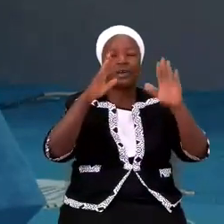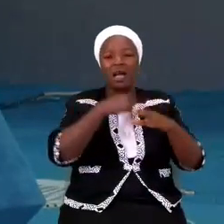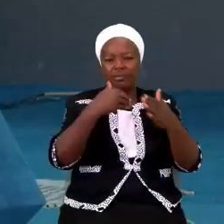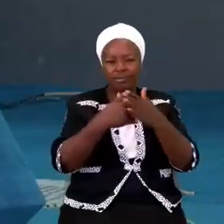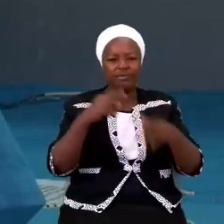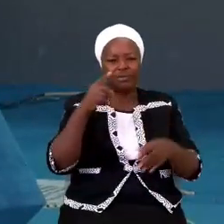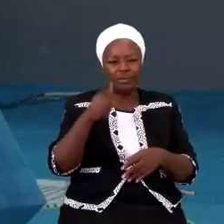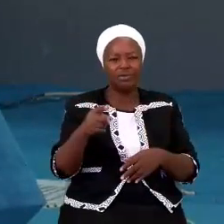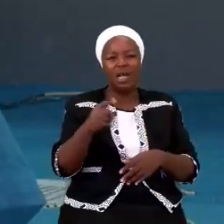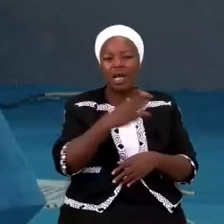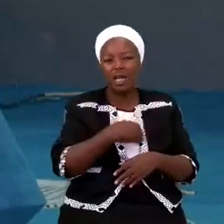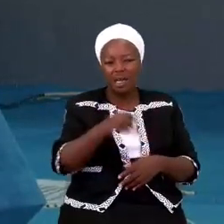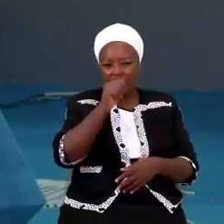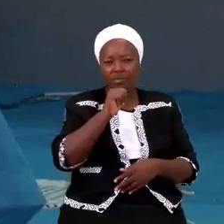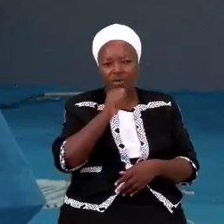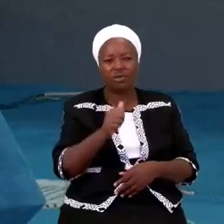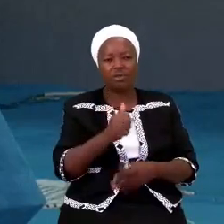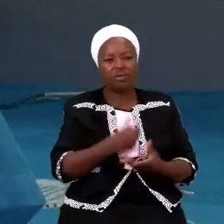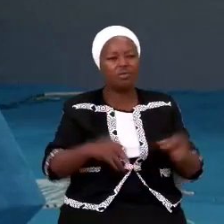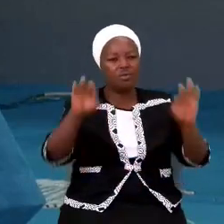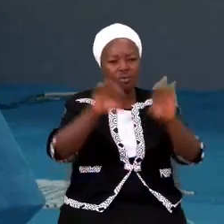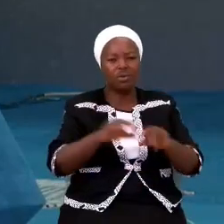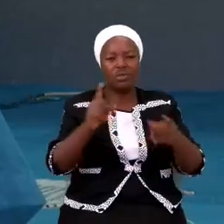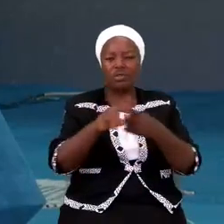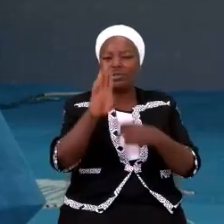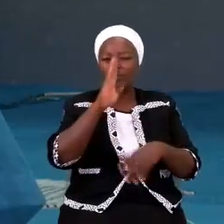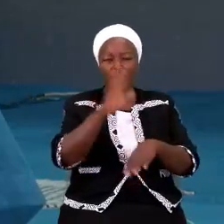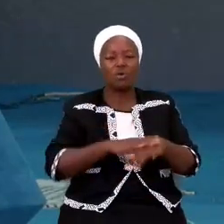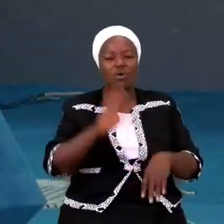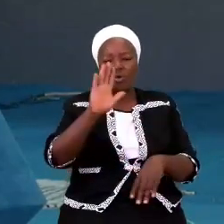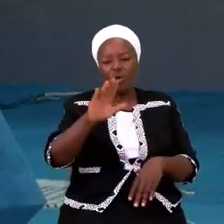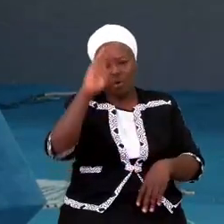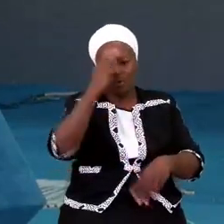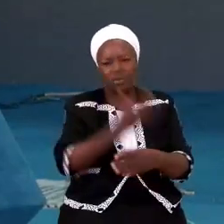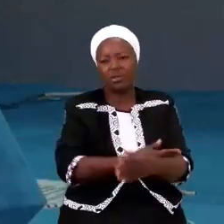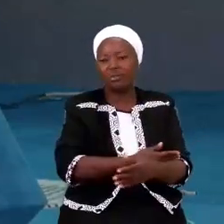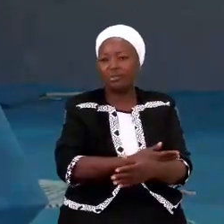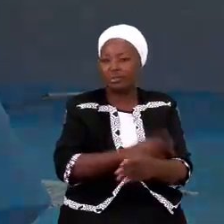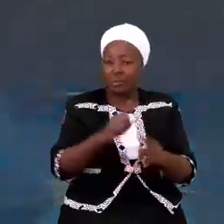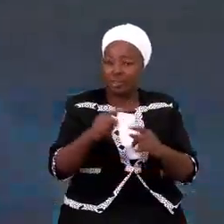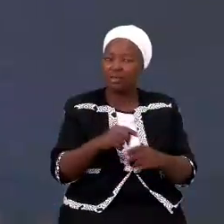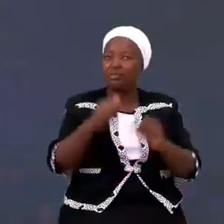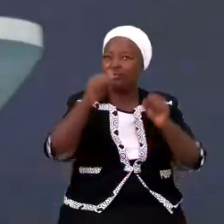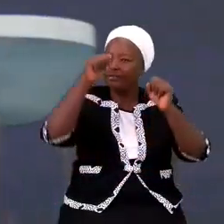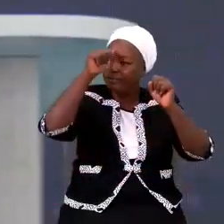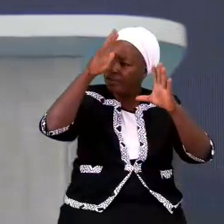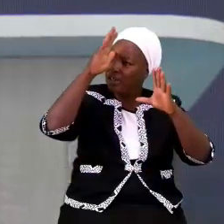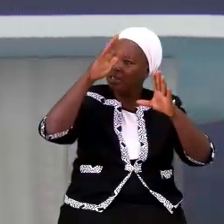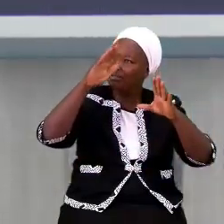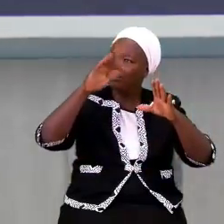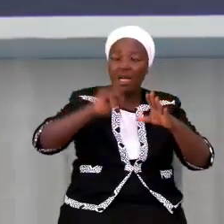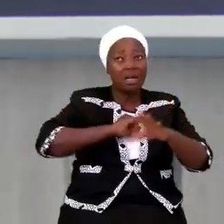said, Father, I don't come because of any merit. You know, some prodigals, backsliders,